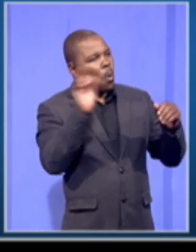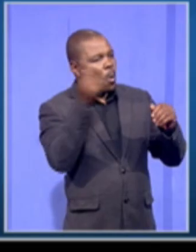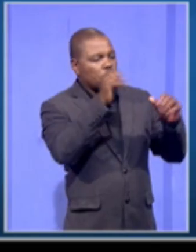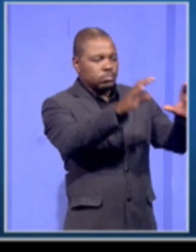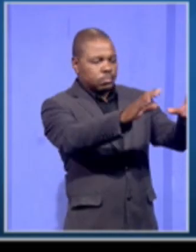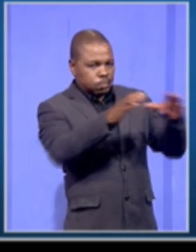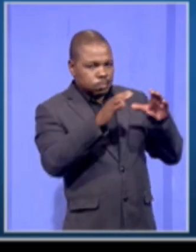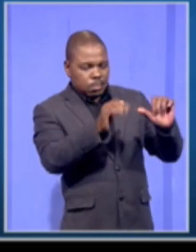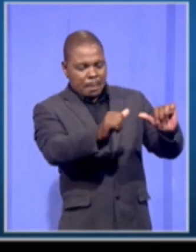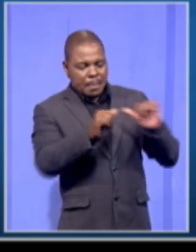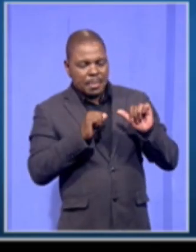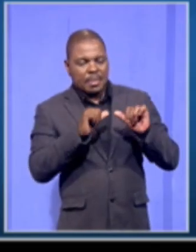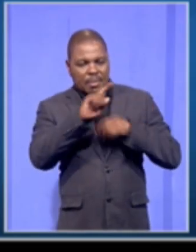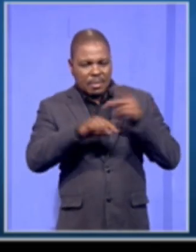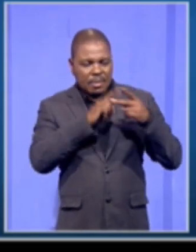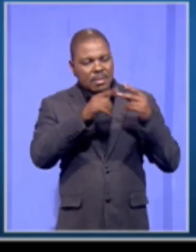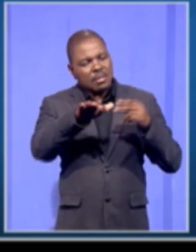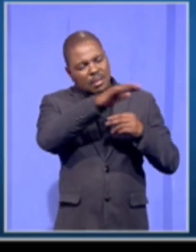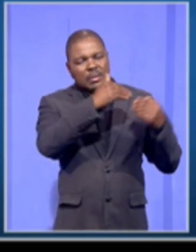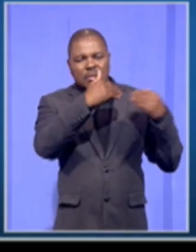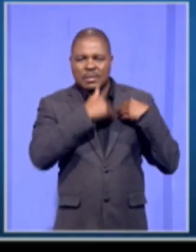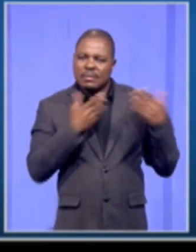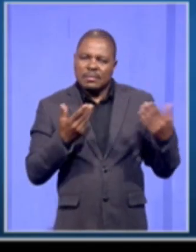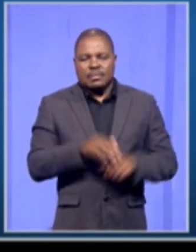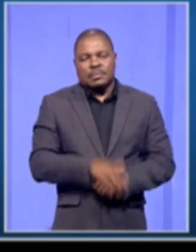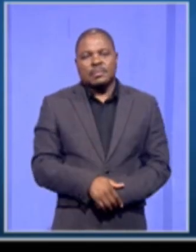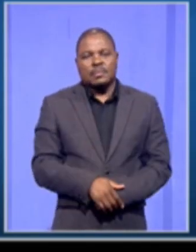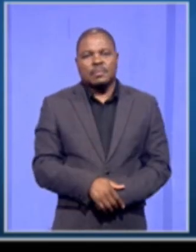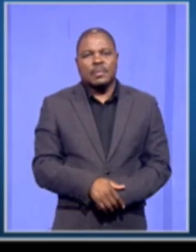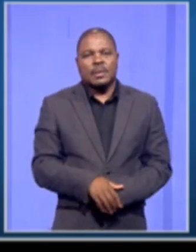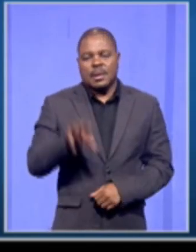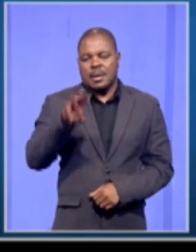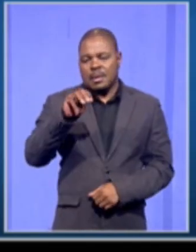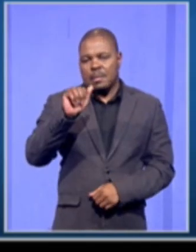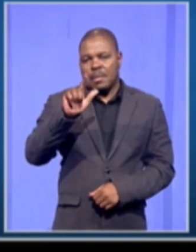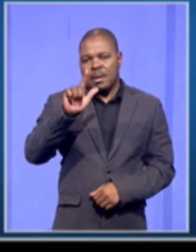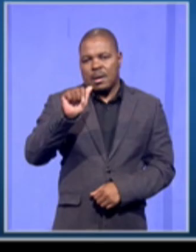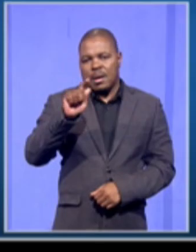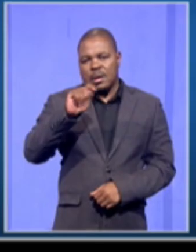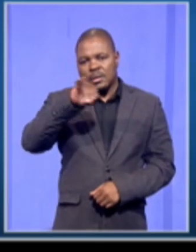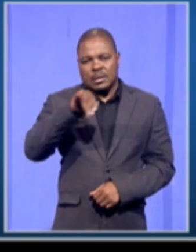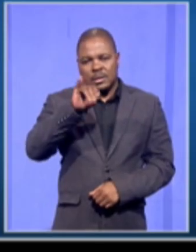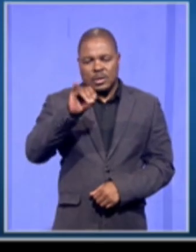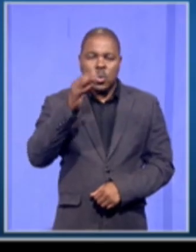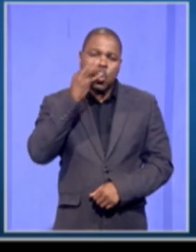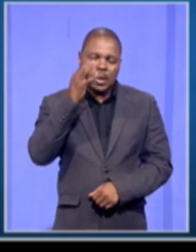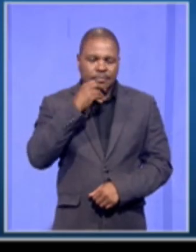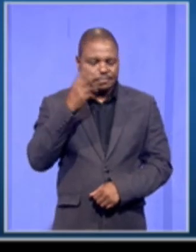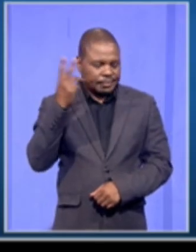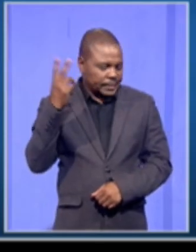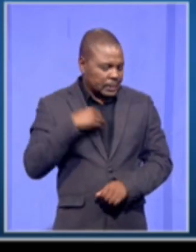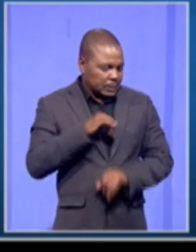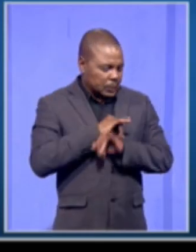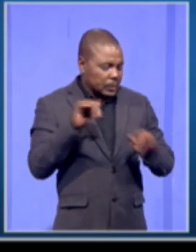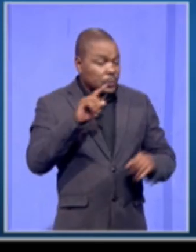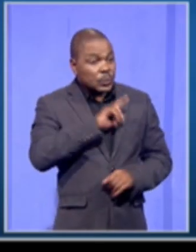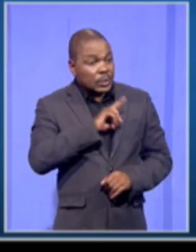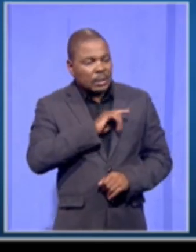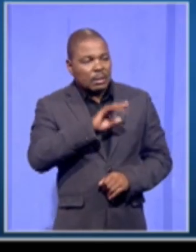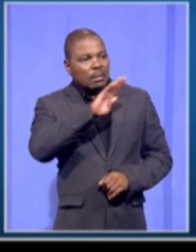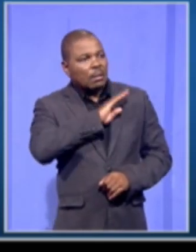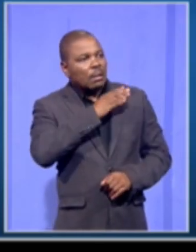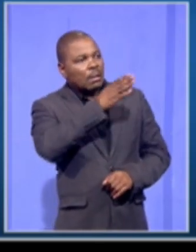go boloka le go šireletša maphelo a bona. Stanley Malachi yena o re ke kwa ke swabile nko go feta molomo go bona mašole a bolawa